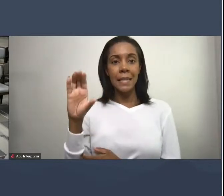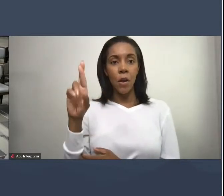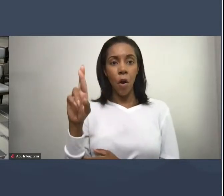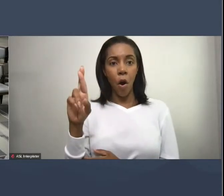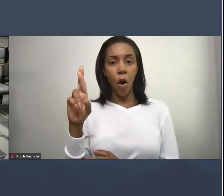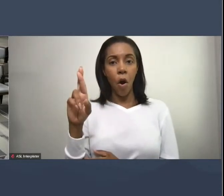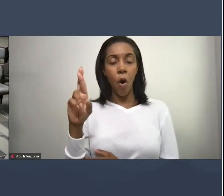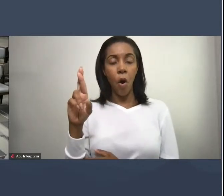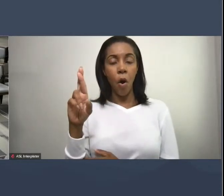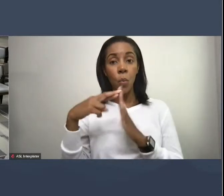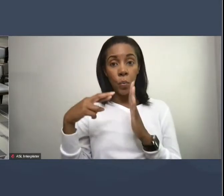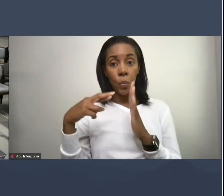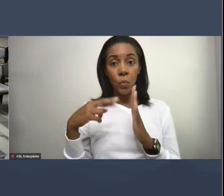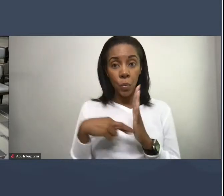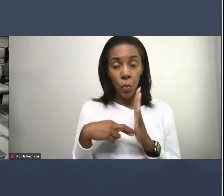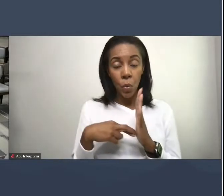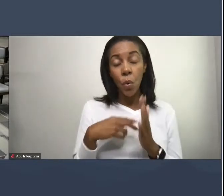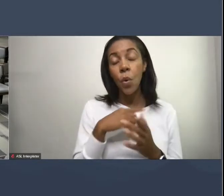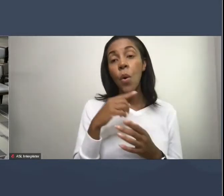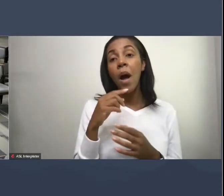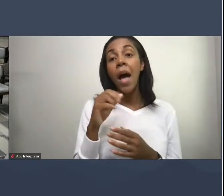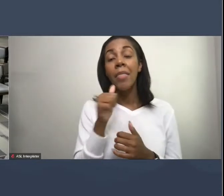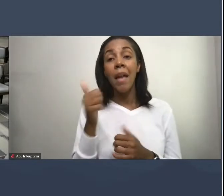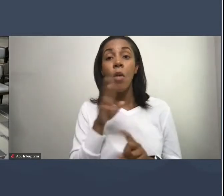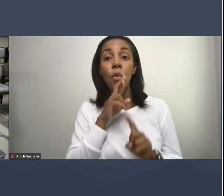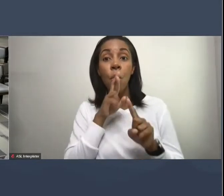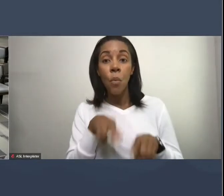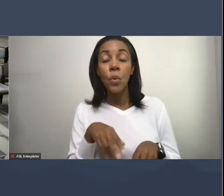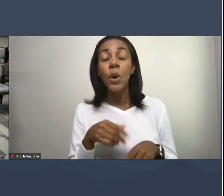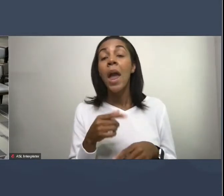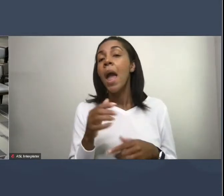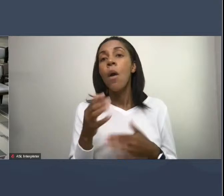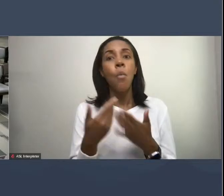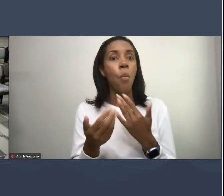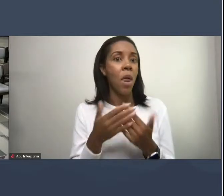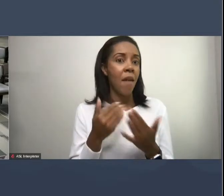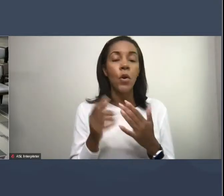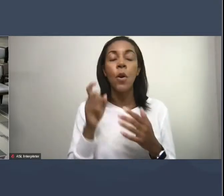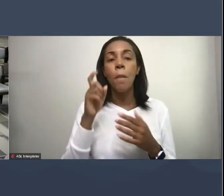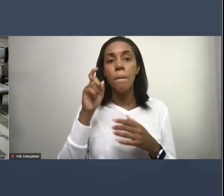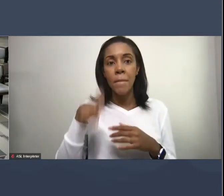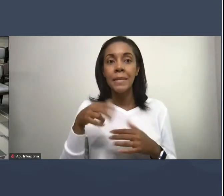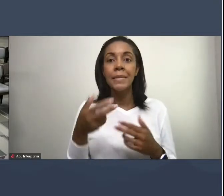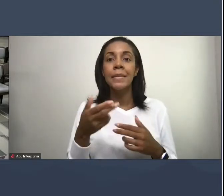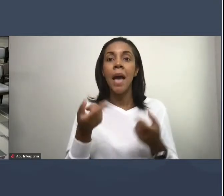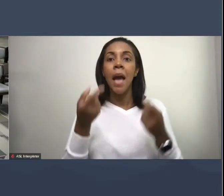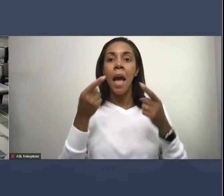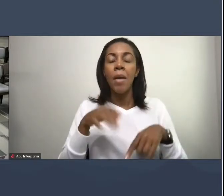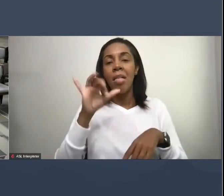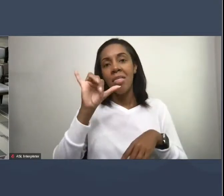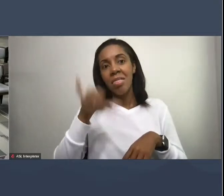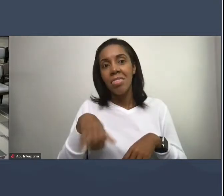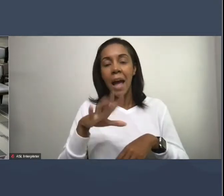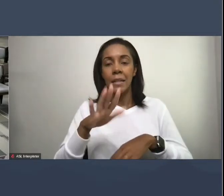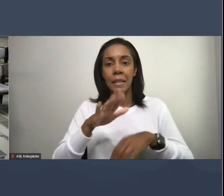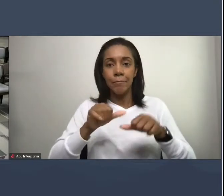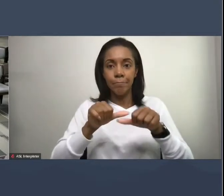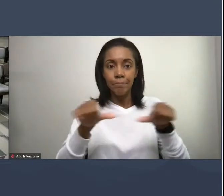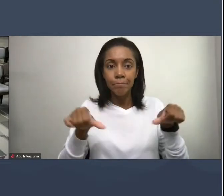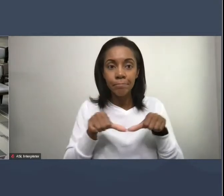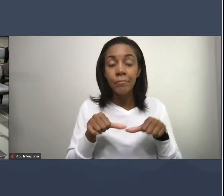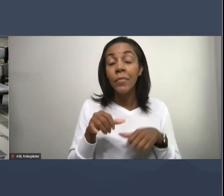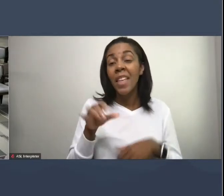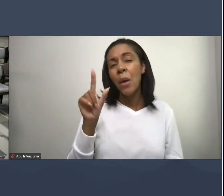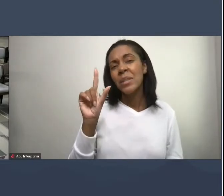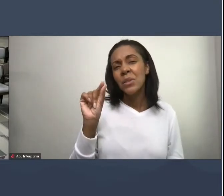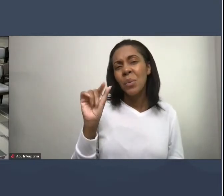TDEC order and whatever remediation needs to take place on that site. That was in 2015 timeframe, thereabouts. And so